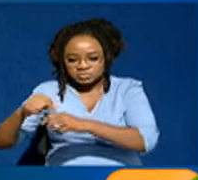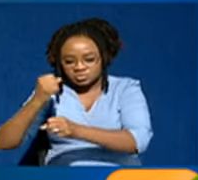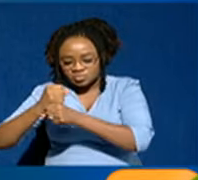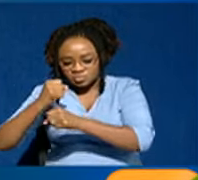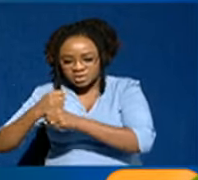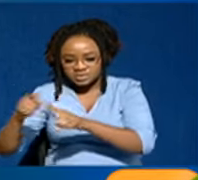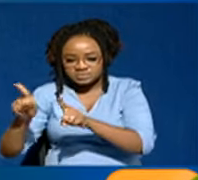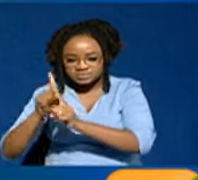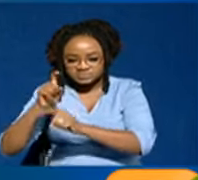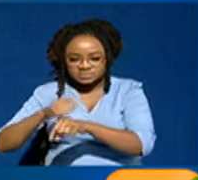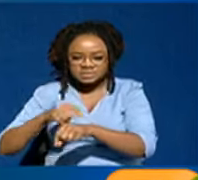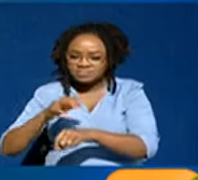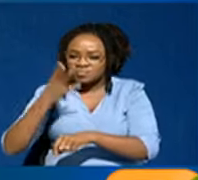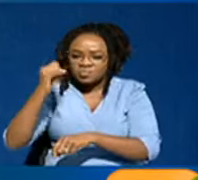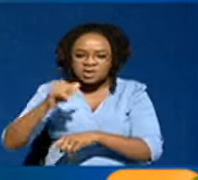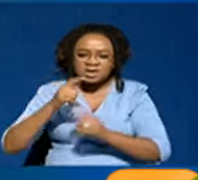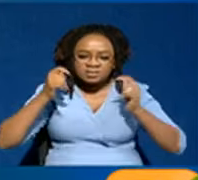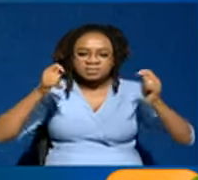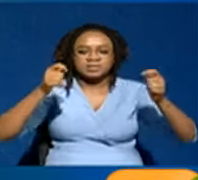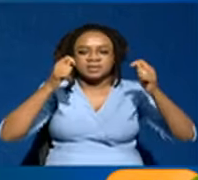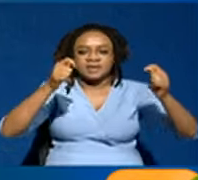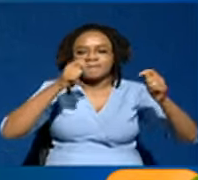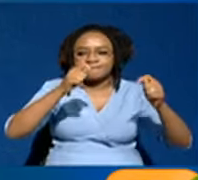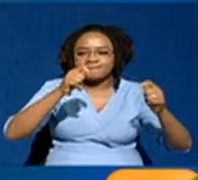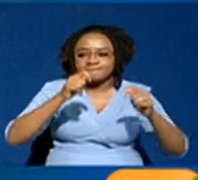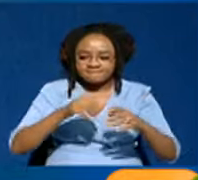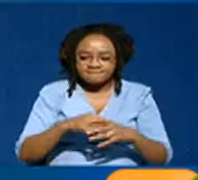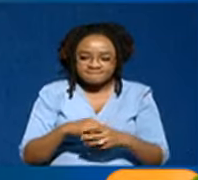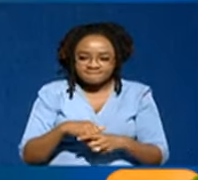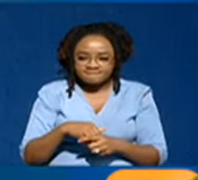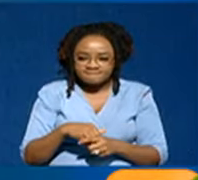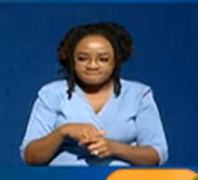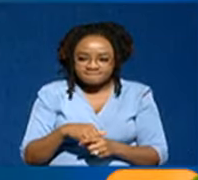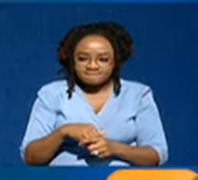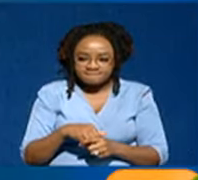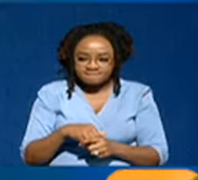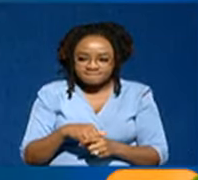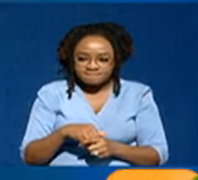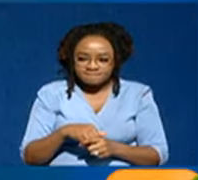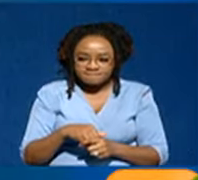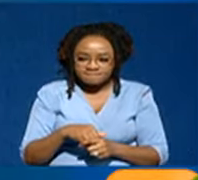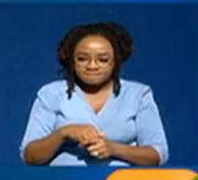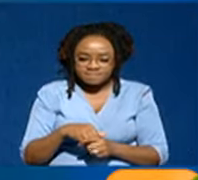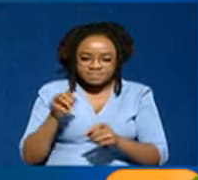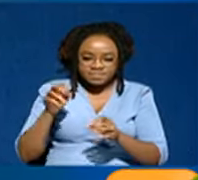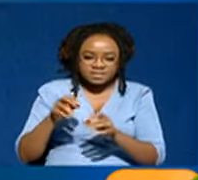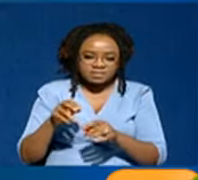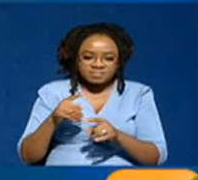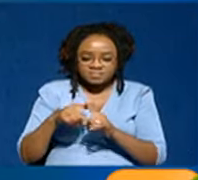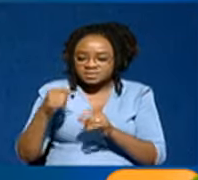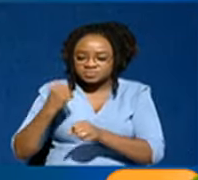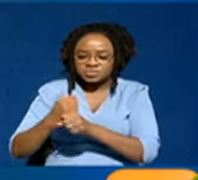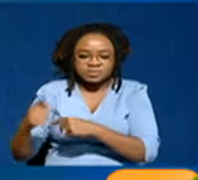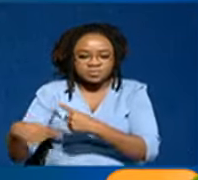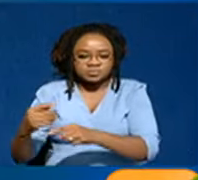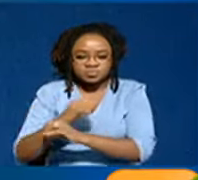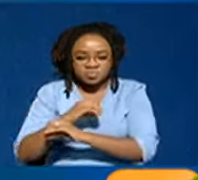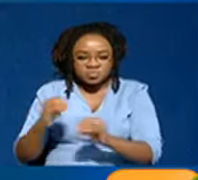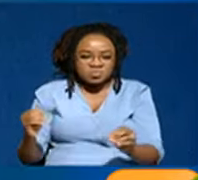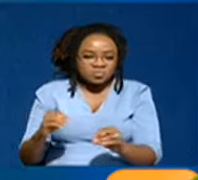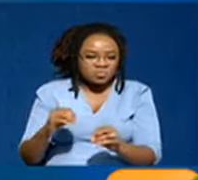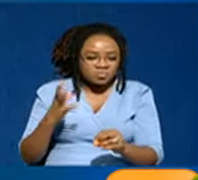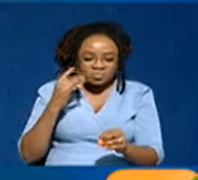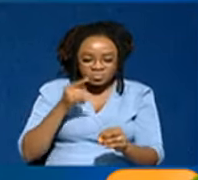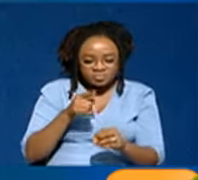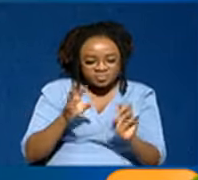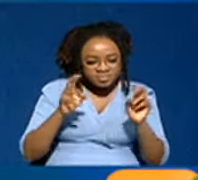to go to the extent of coming out of the hospitals, because these are things that we can actually be able to resolve. And then, just